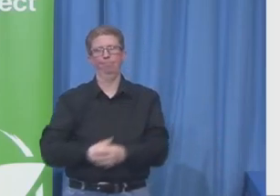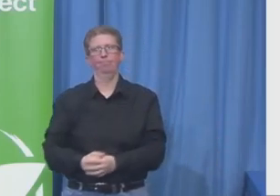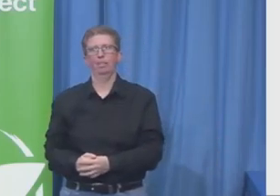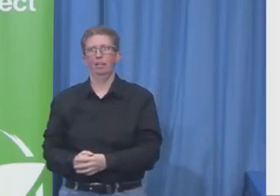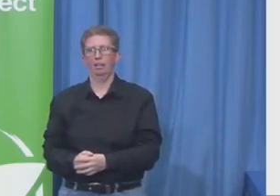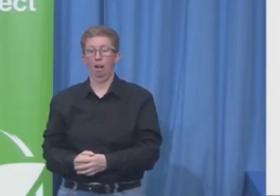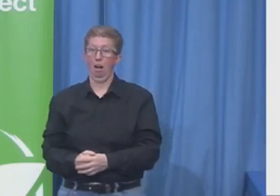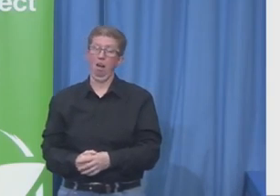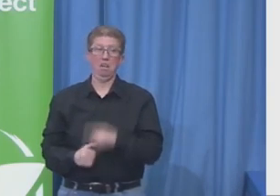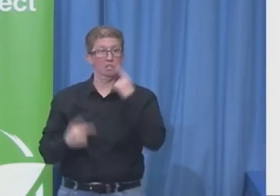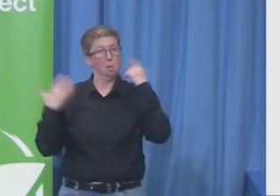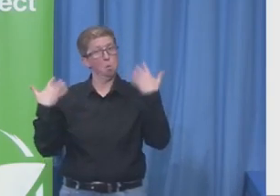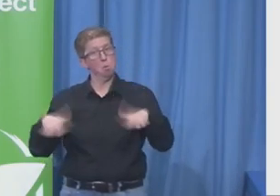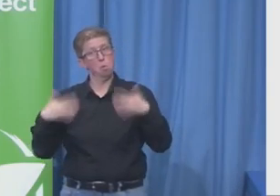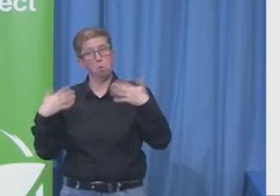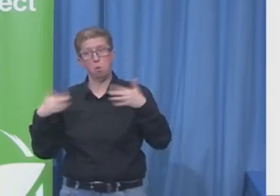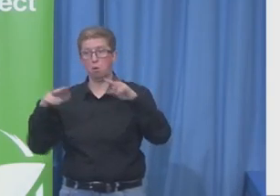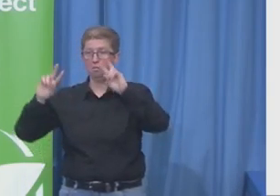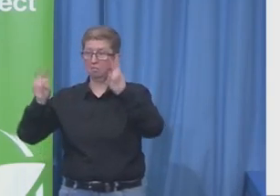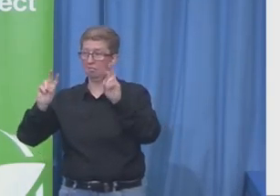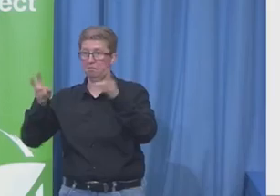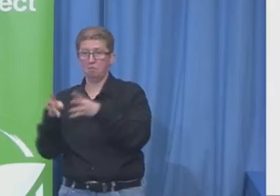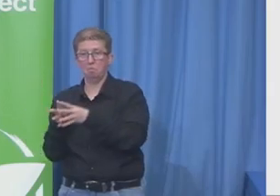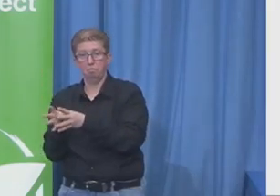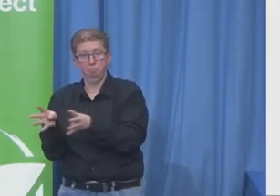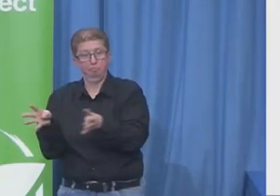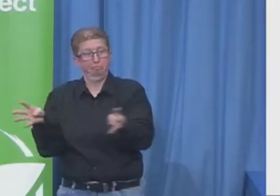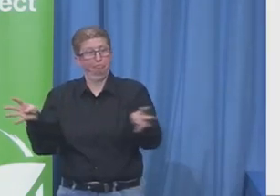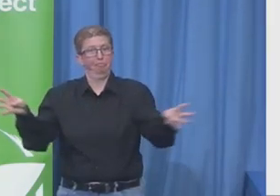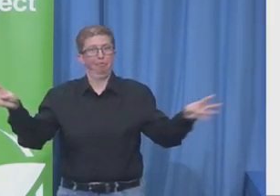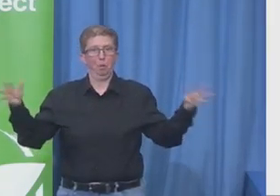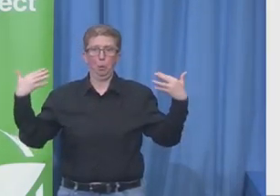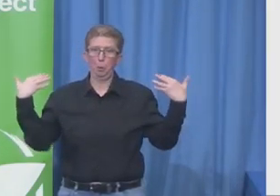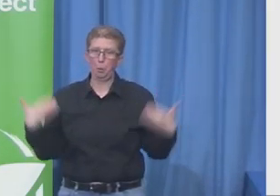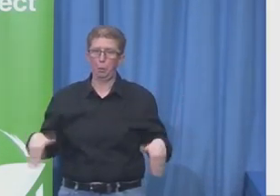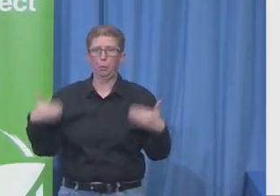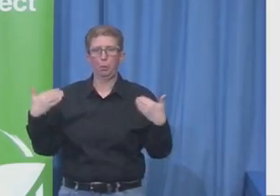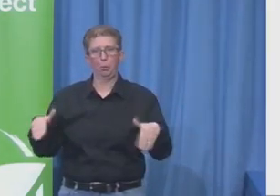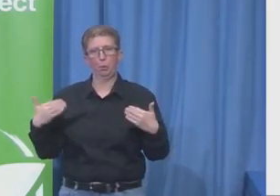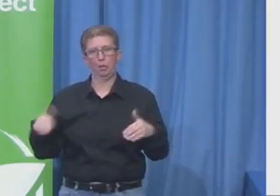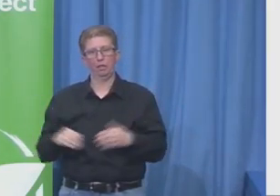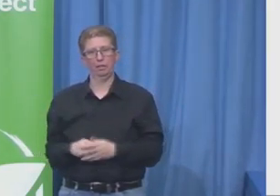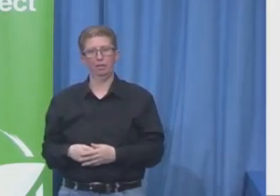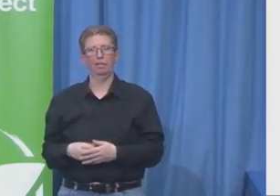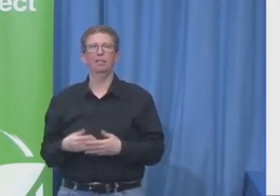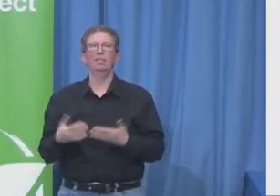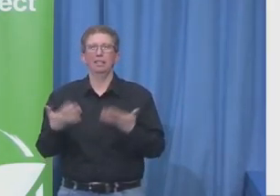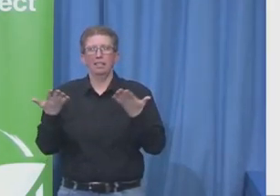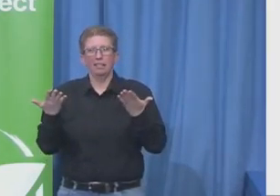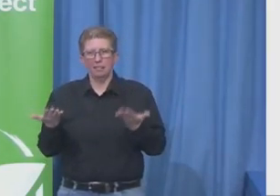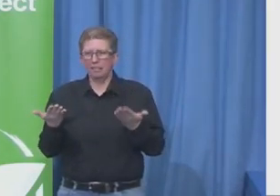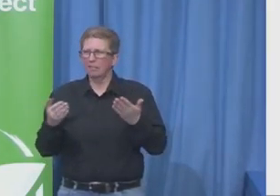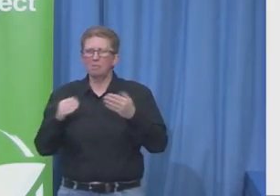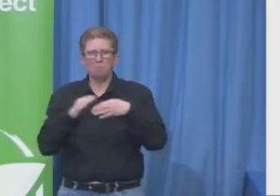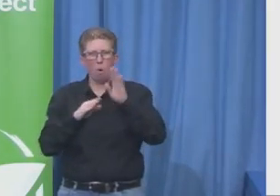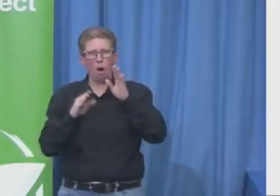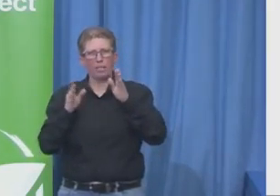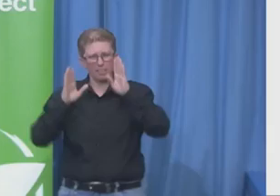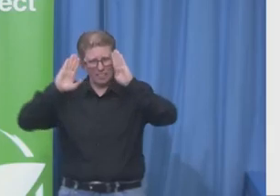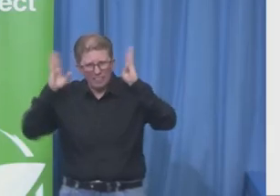very concretely about projects that your organizations are running, financing, sponsoring. I think the